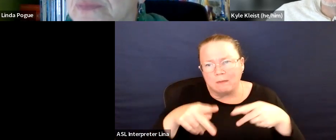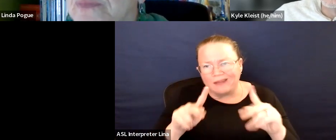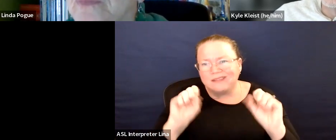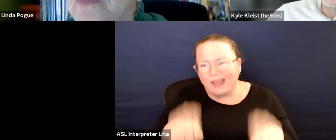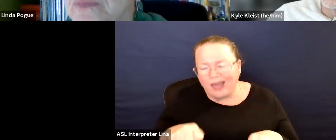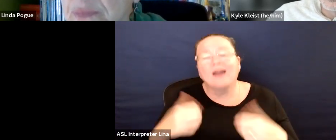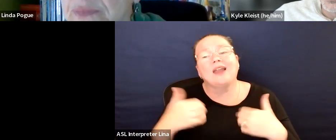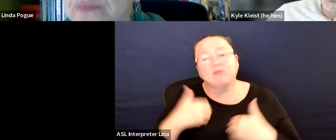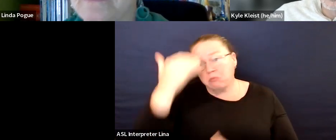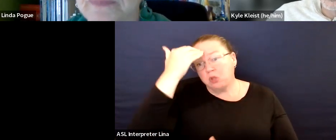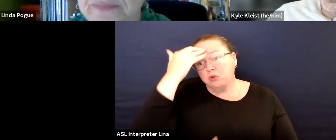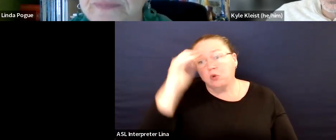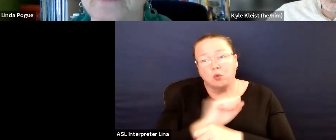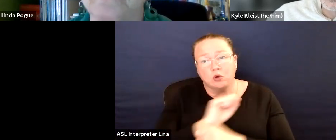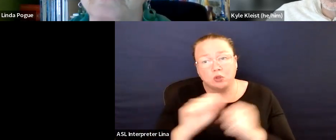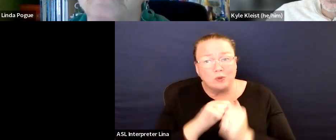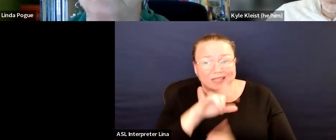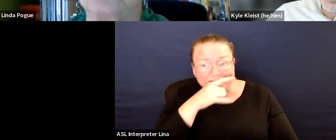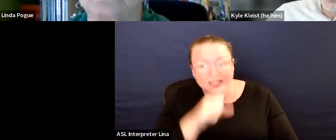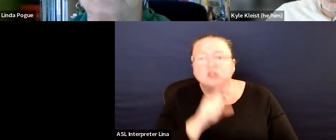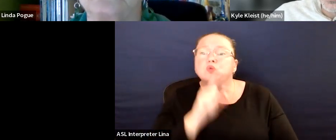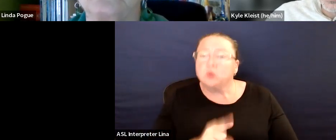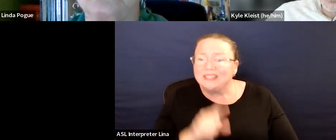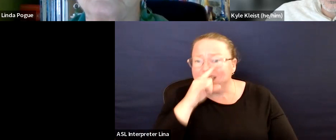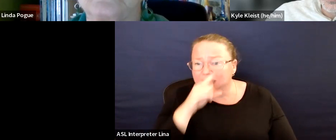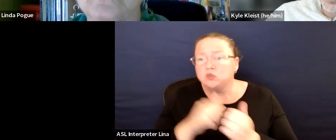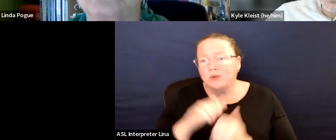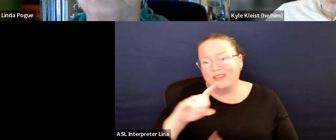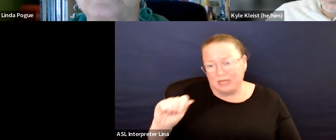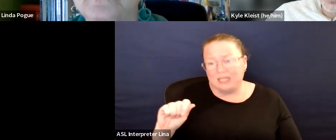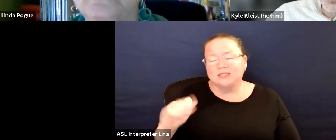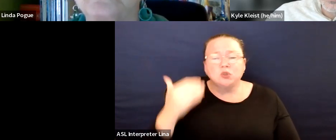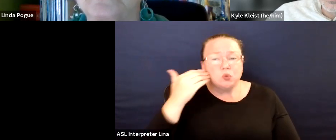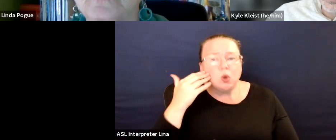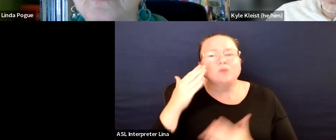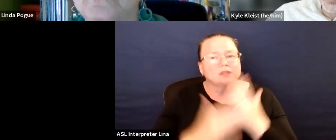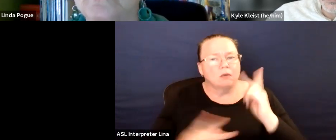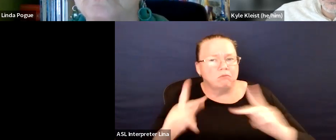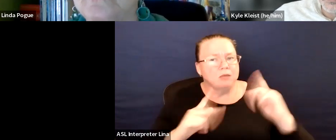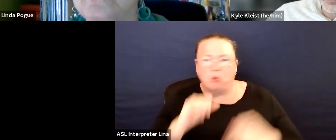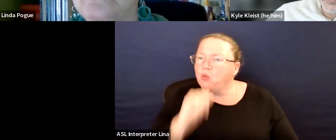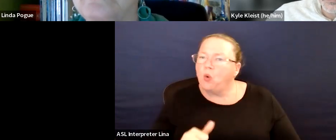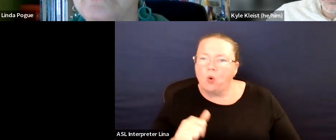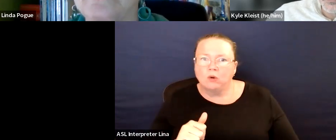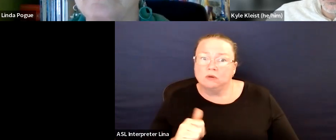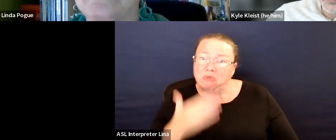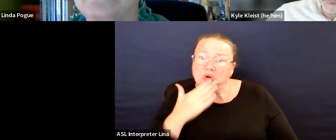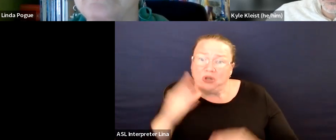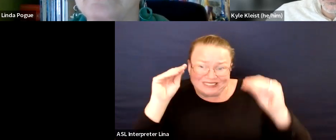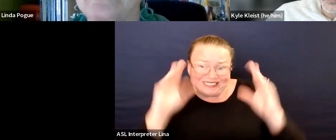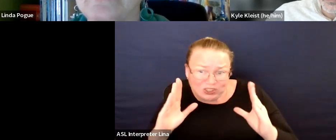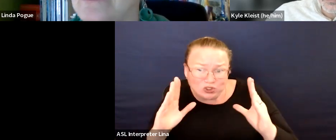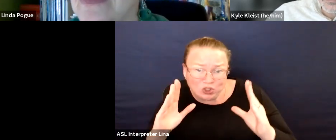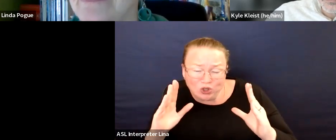have familiarity working with kids, especially kids with disabilities. You know, some people might be a good teacher,